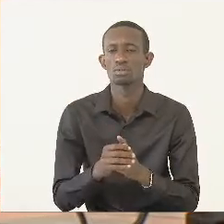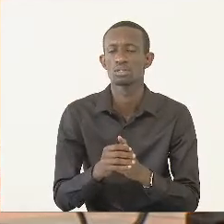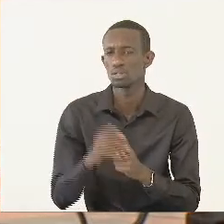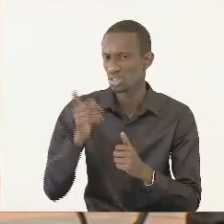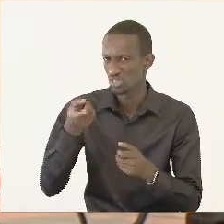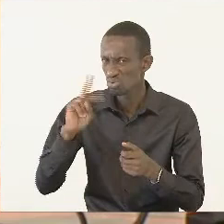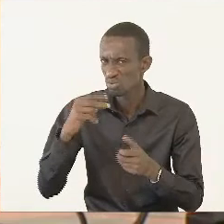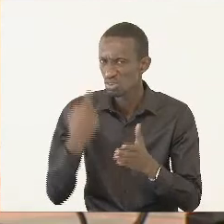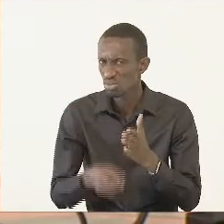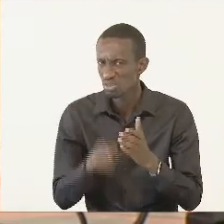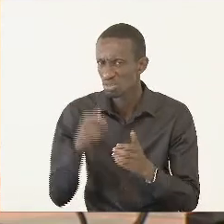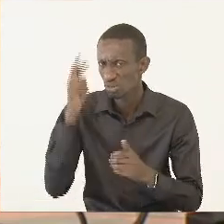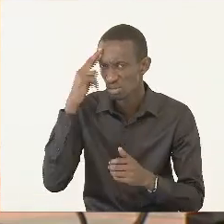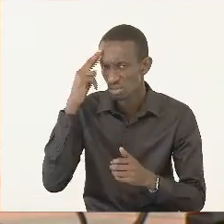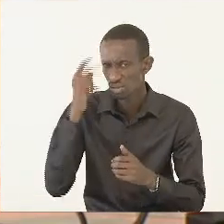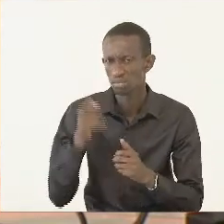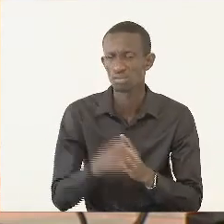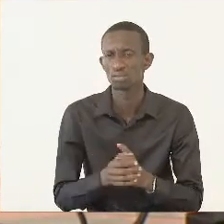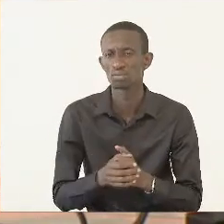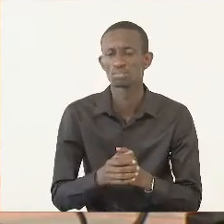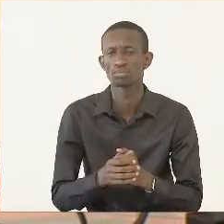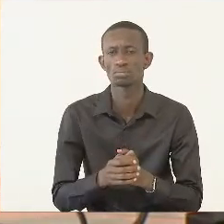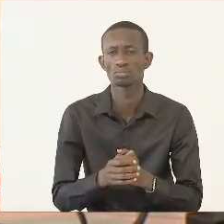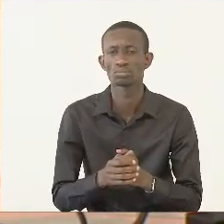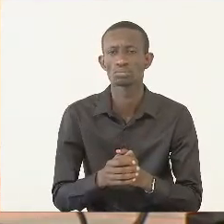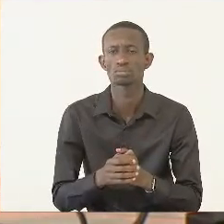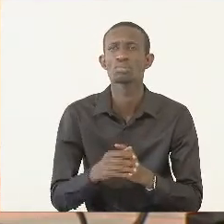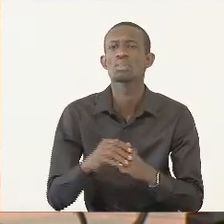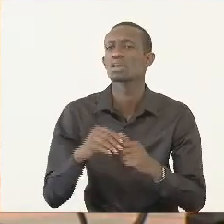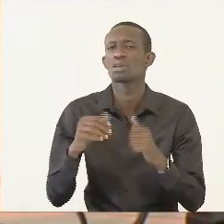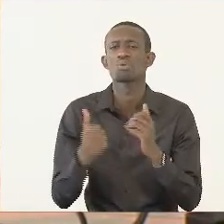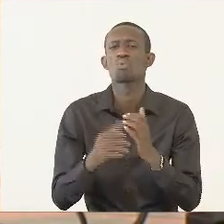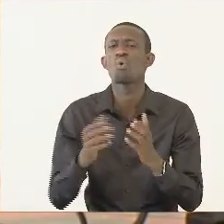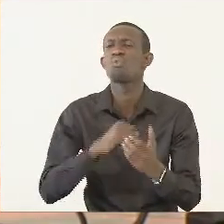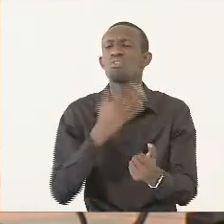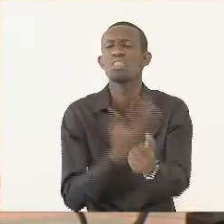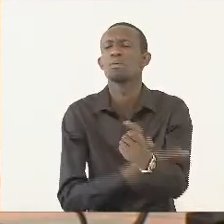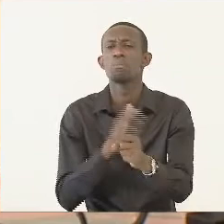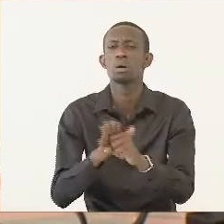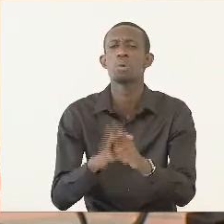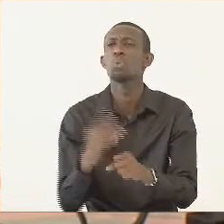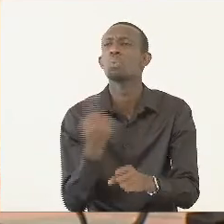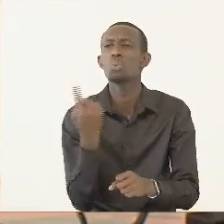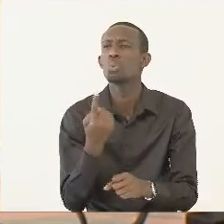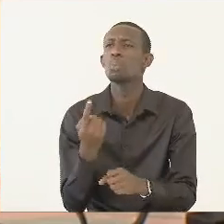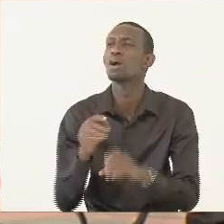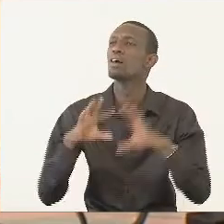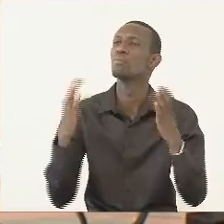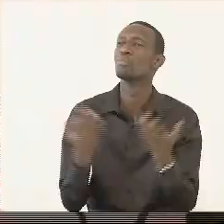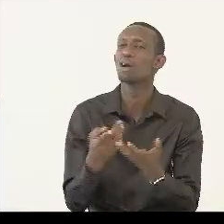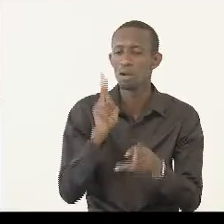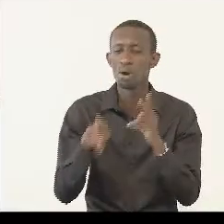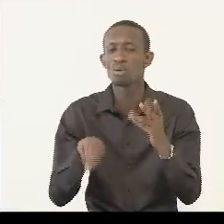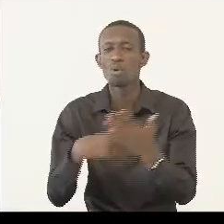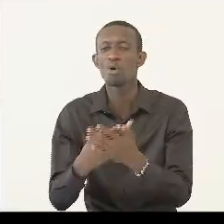here? Remember, this is just guidance. You are the one doing the work. I'm only giving